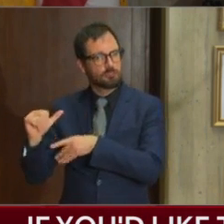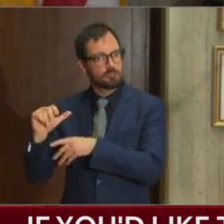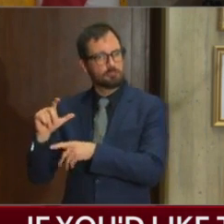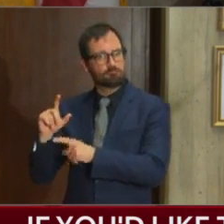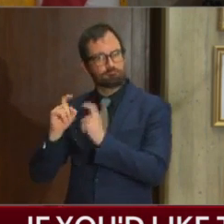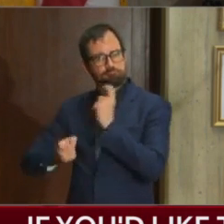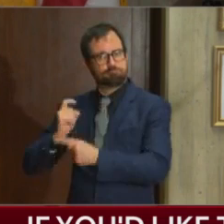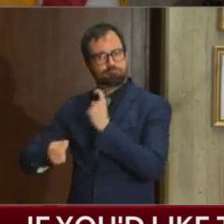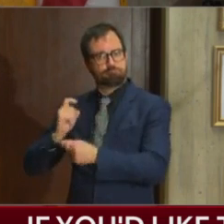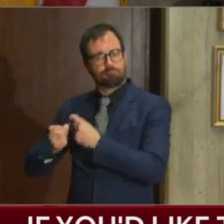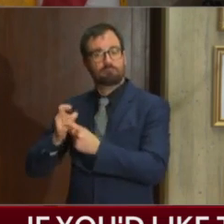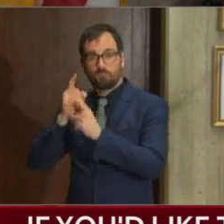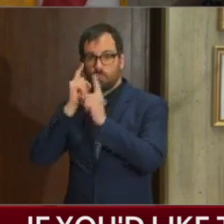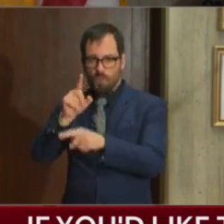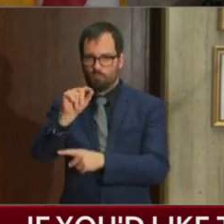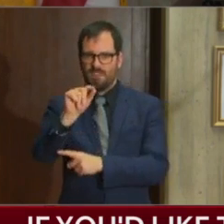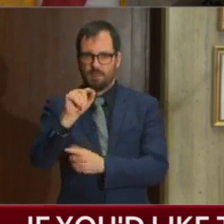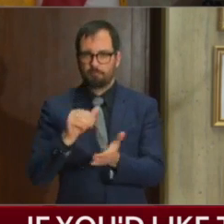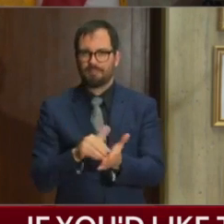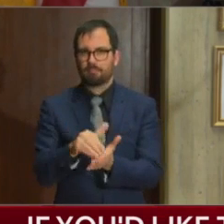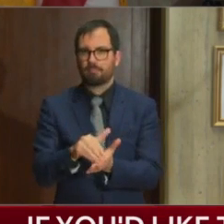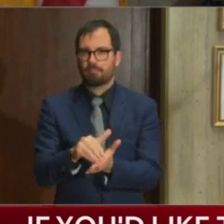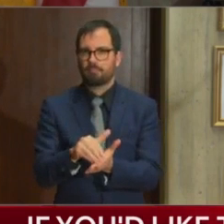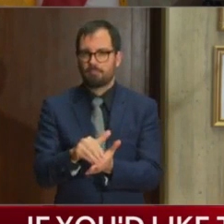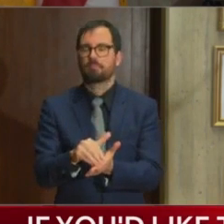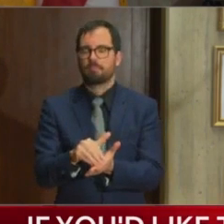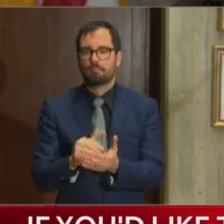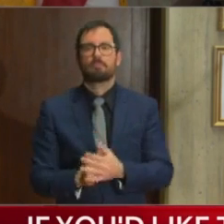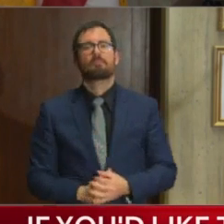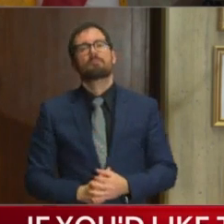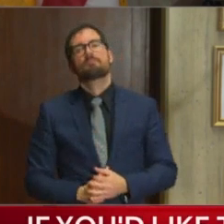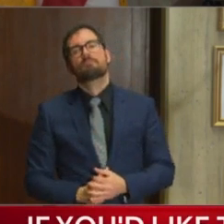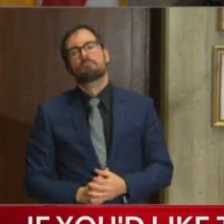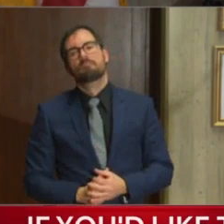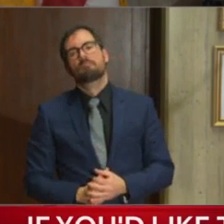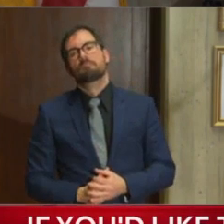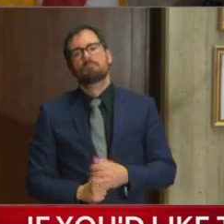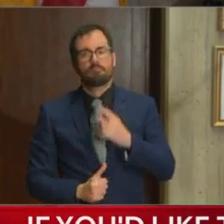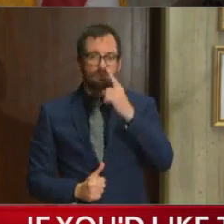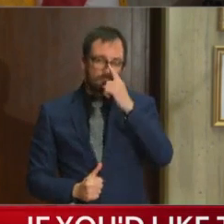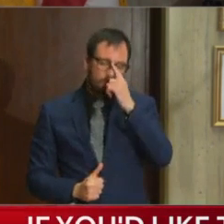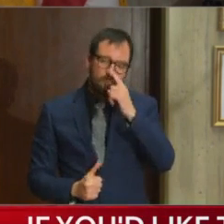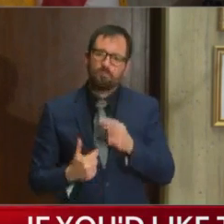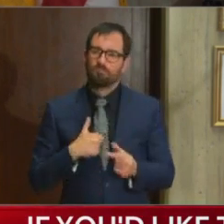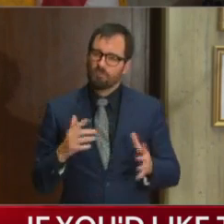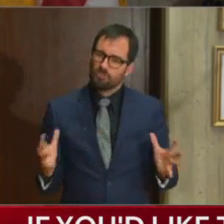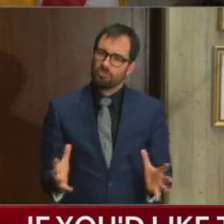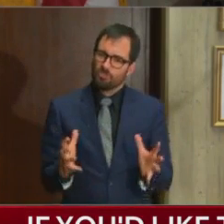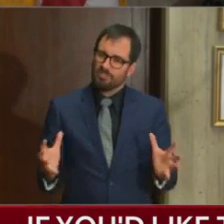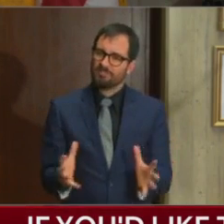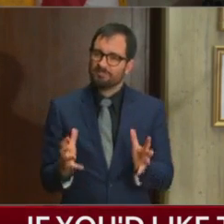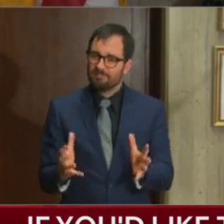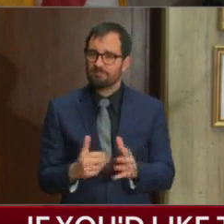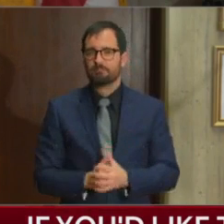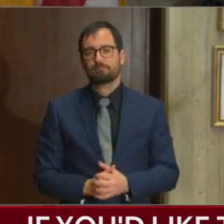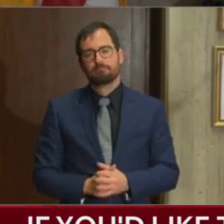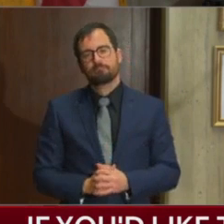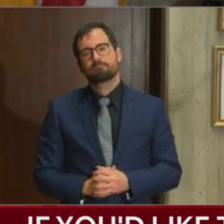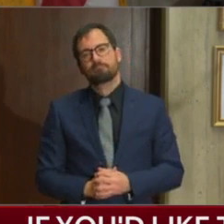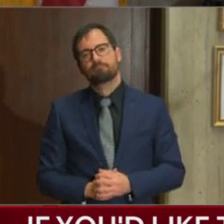I want to encourage everyone to take the hope from this movement in our city, from this new chapter in the story of